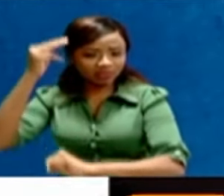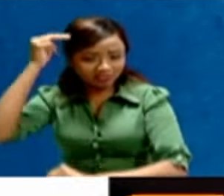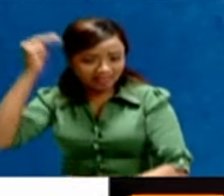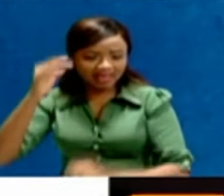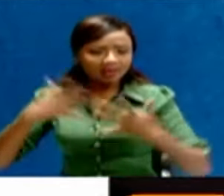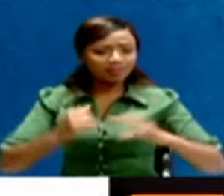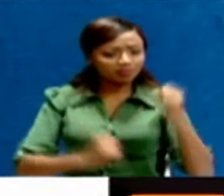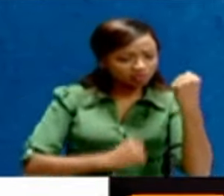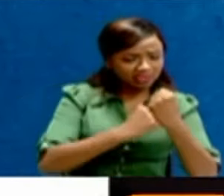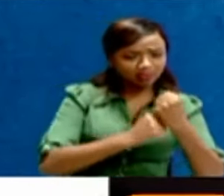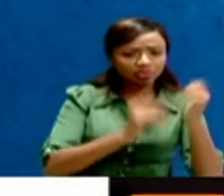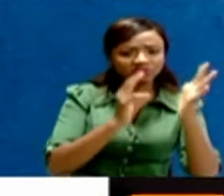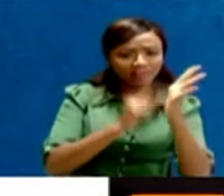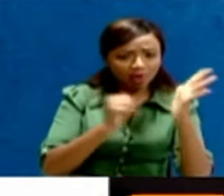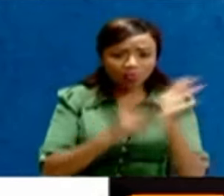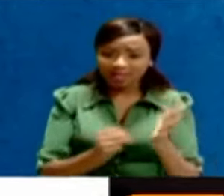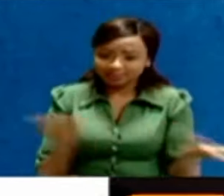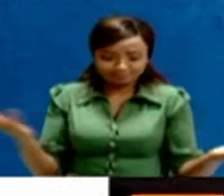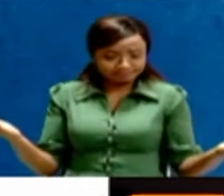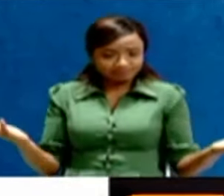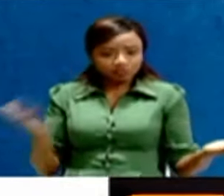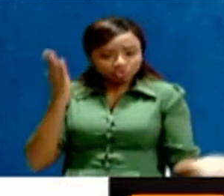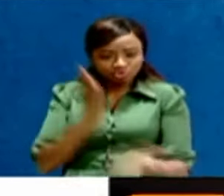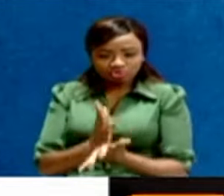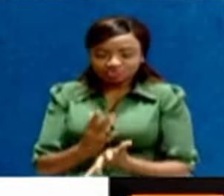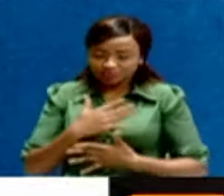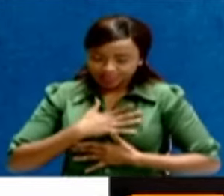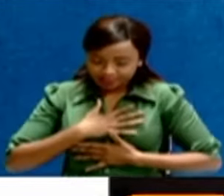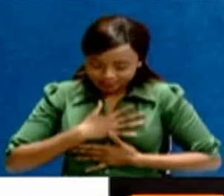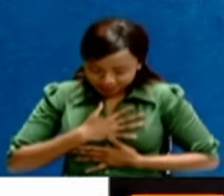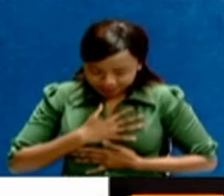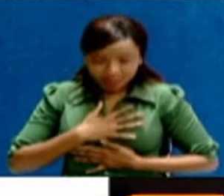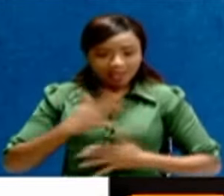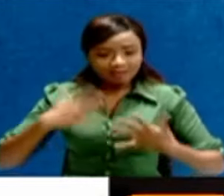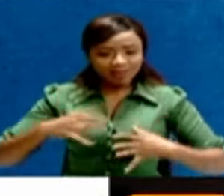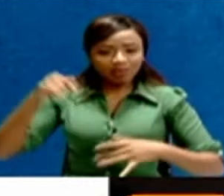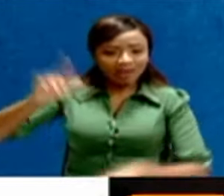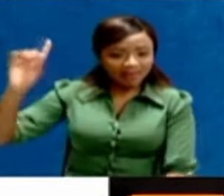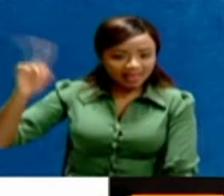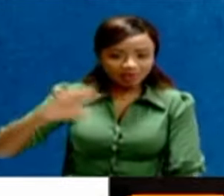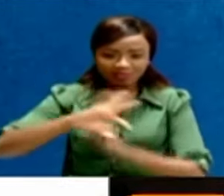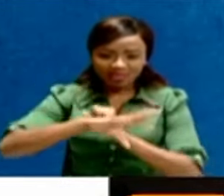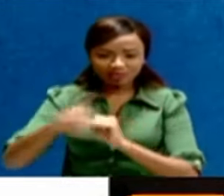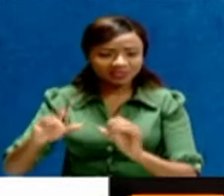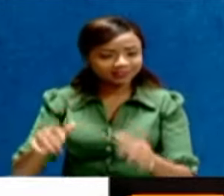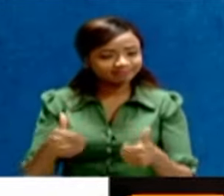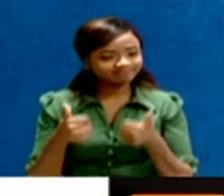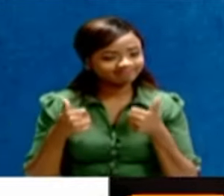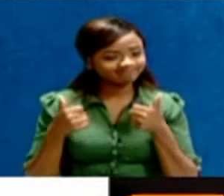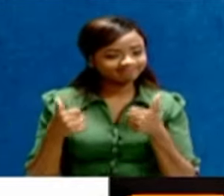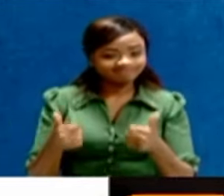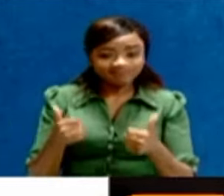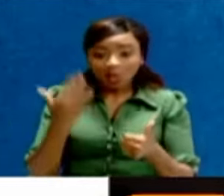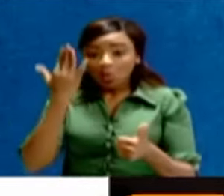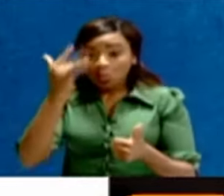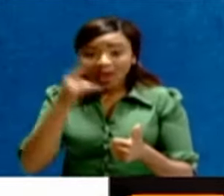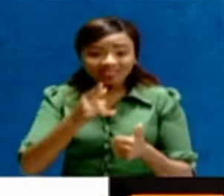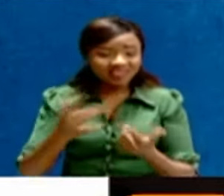the people of Makueni. I am forever indebted for the people of Nairobi County, the delegation of Nairobi County, for